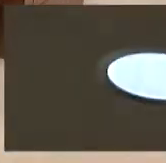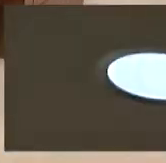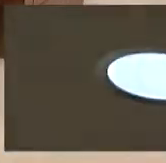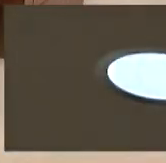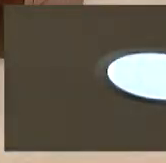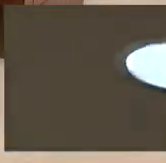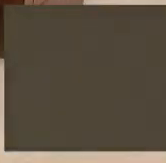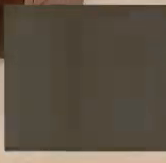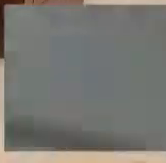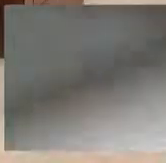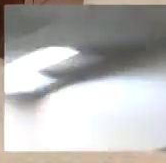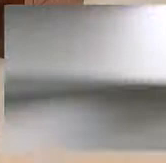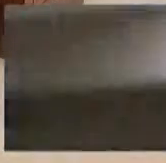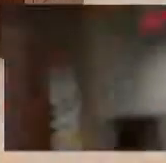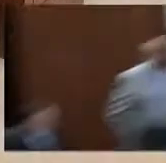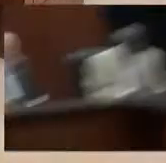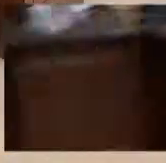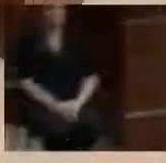Our chaplains are not here.